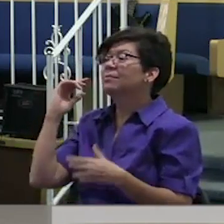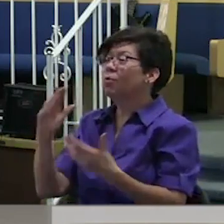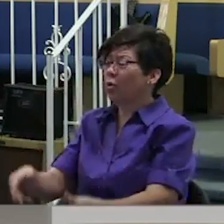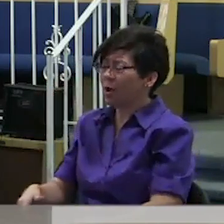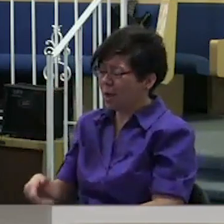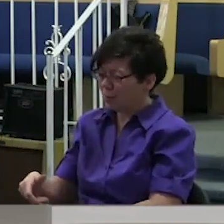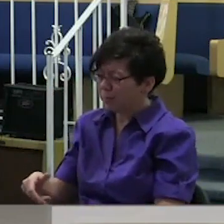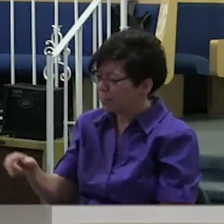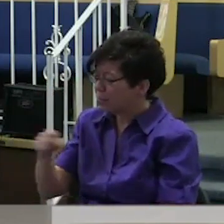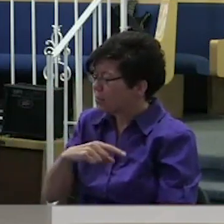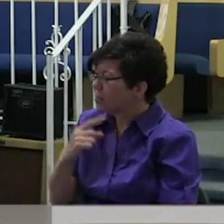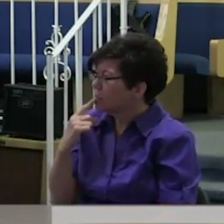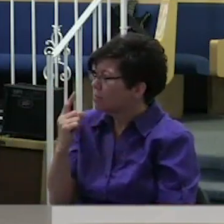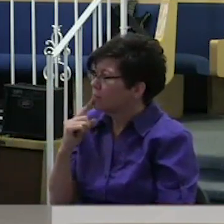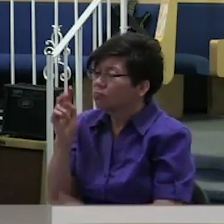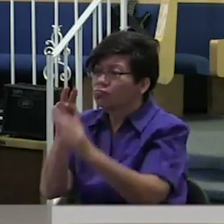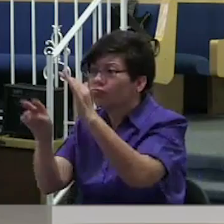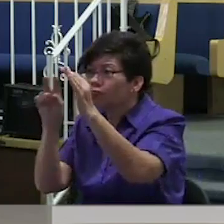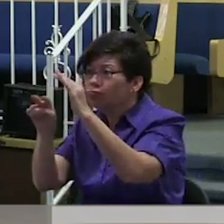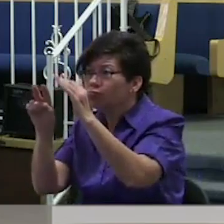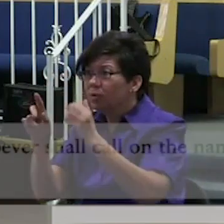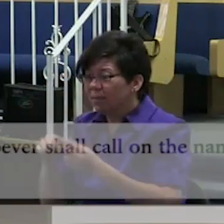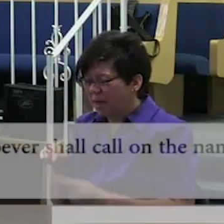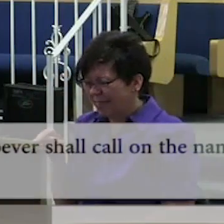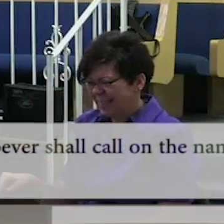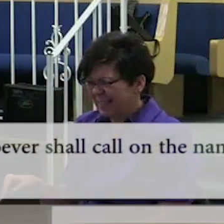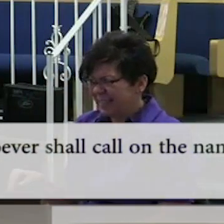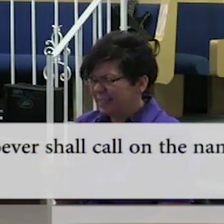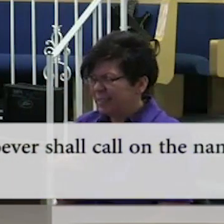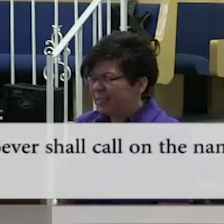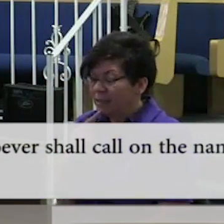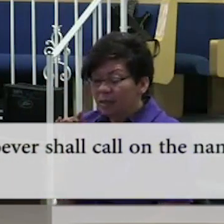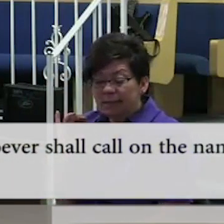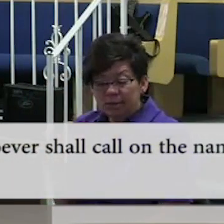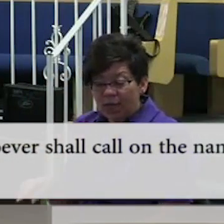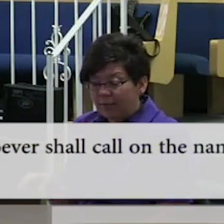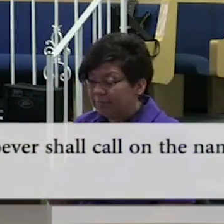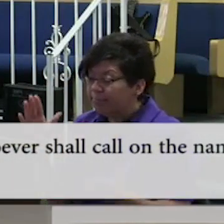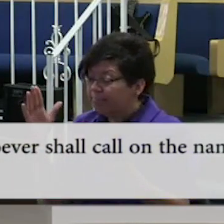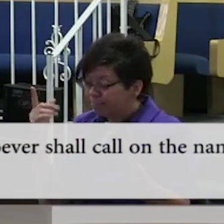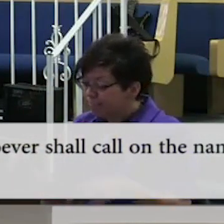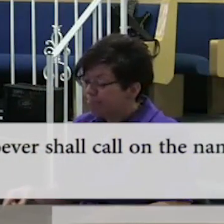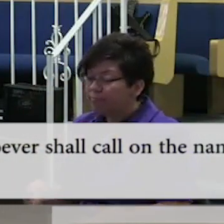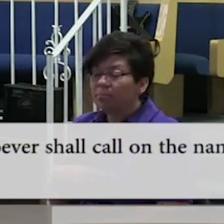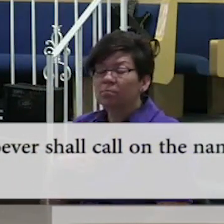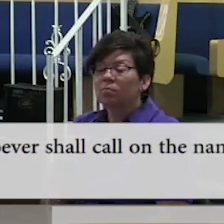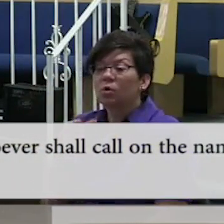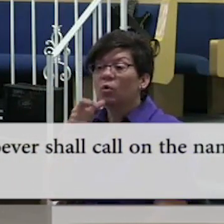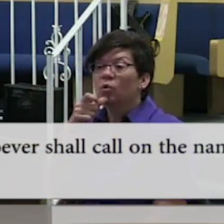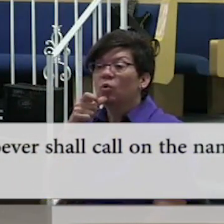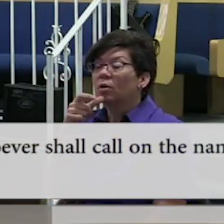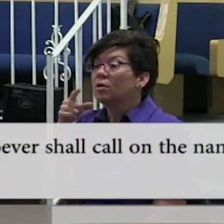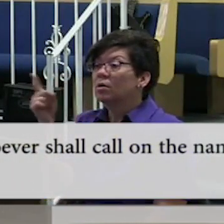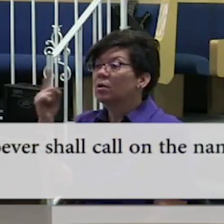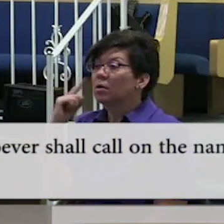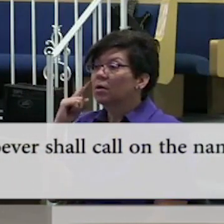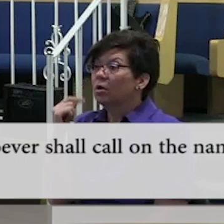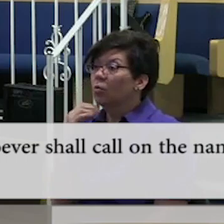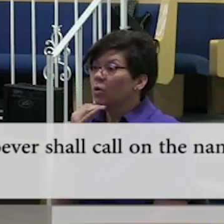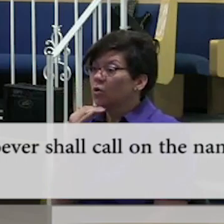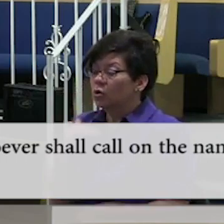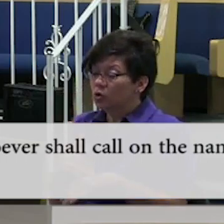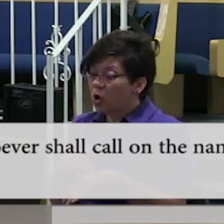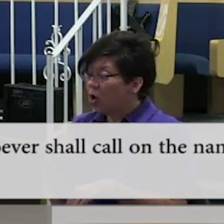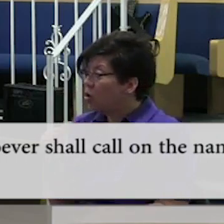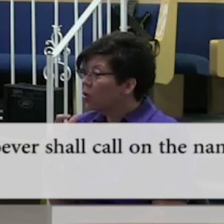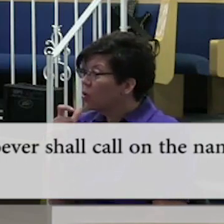out. Joel prophesied about this, and it shall come to pass that whosoever shall call,